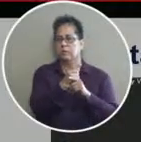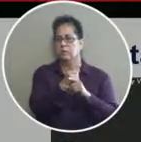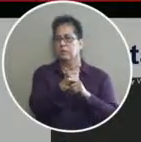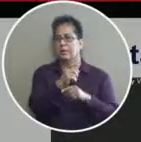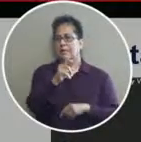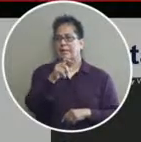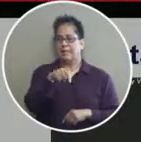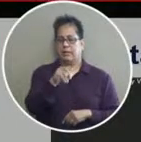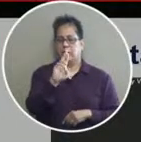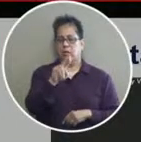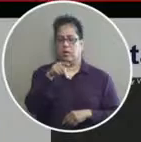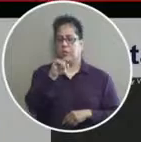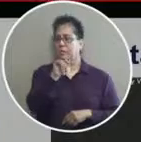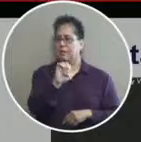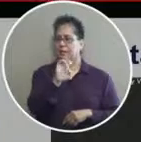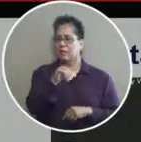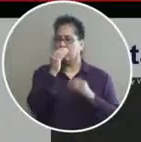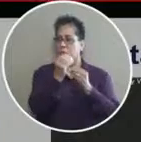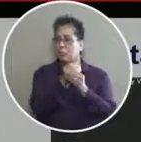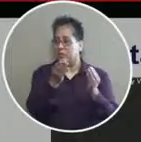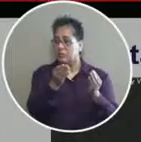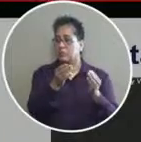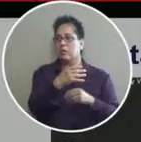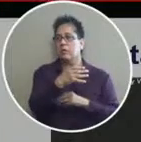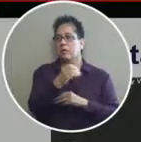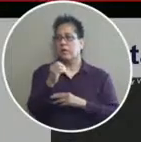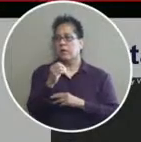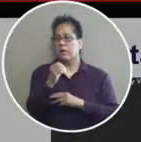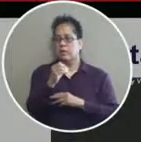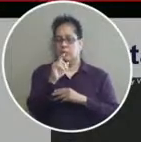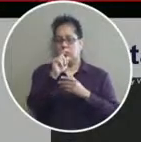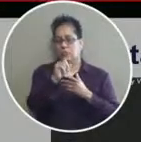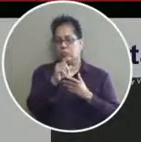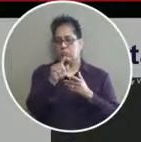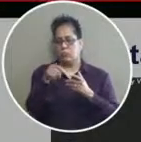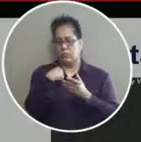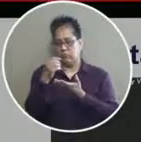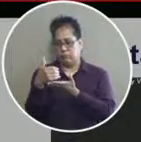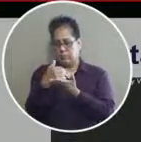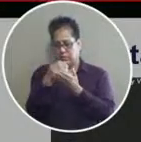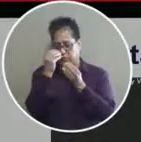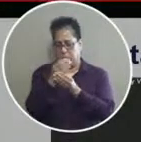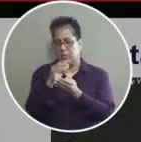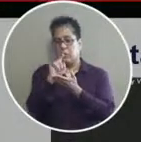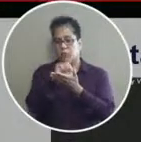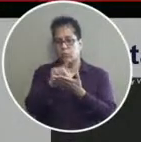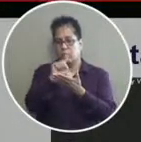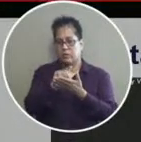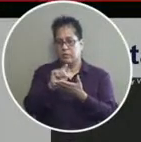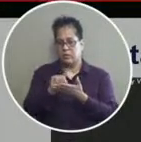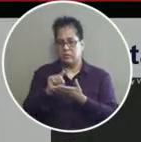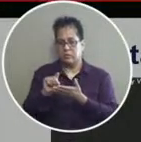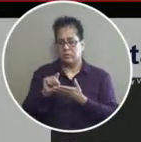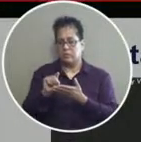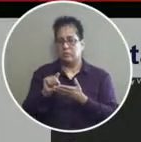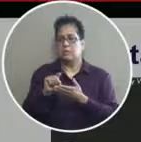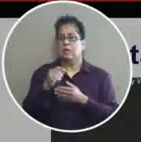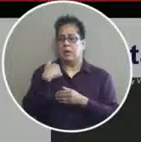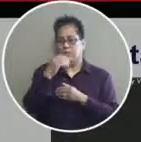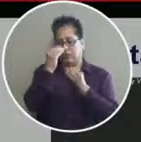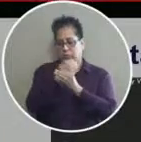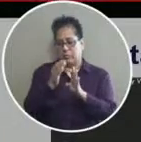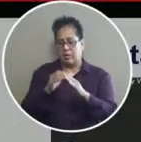we need to update this information and we go by weeks. We had that information up to that